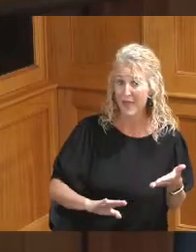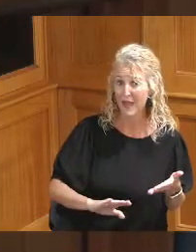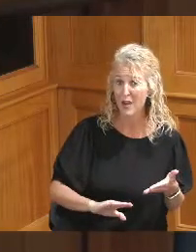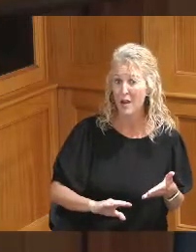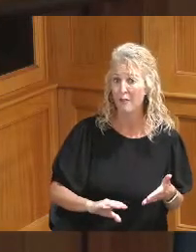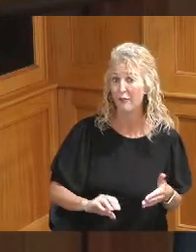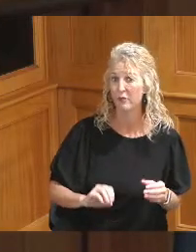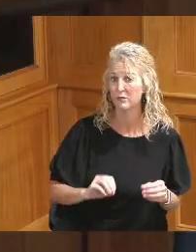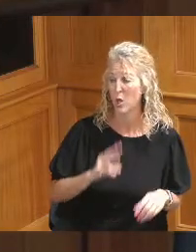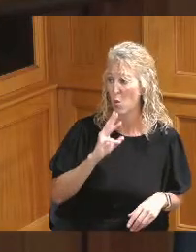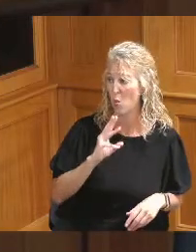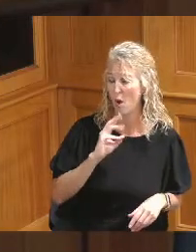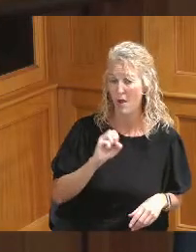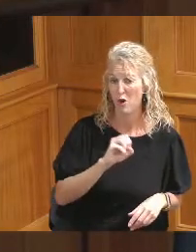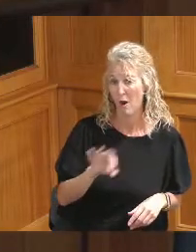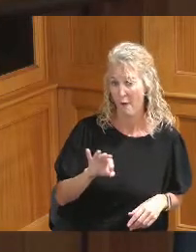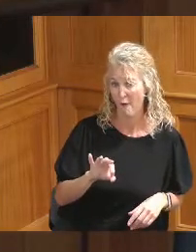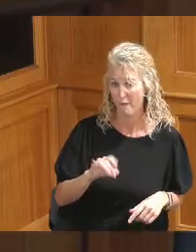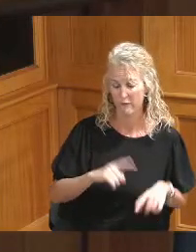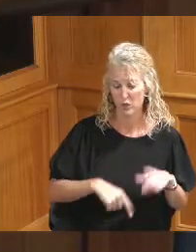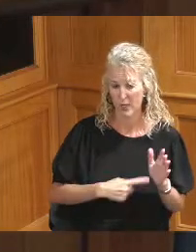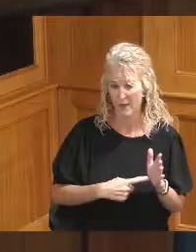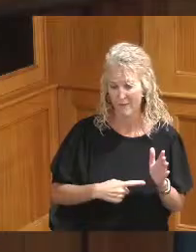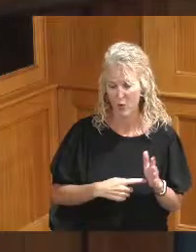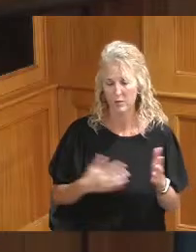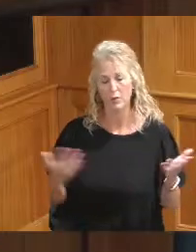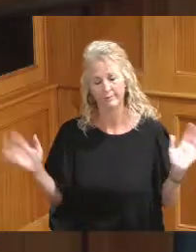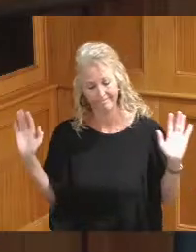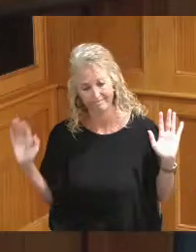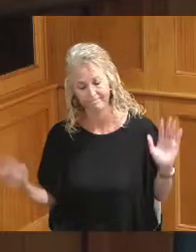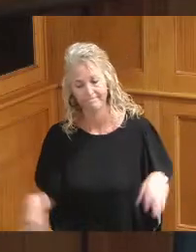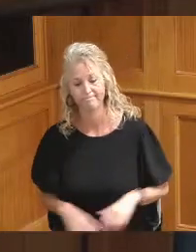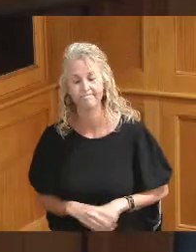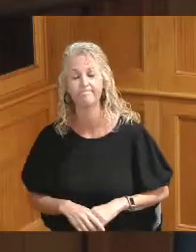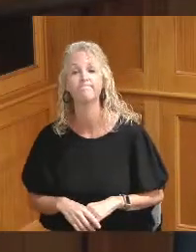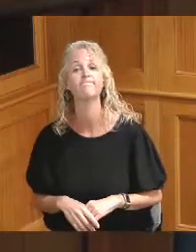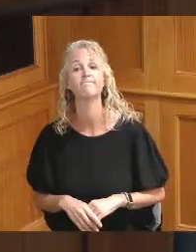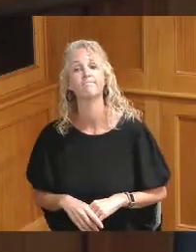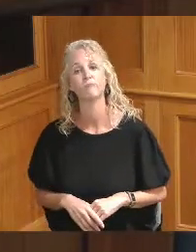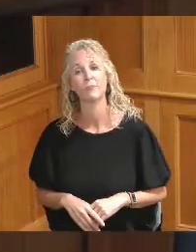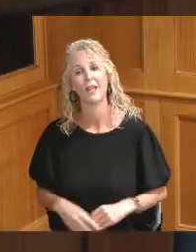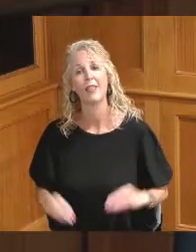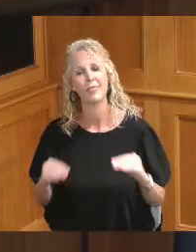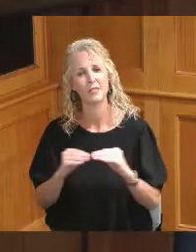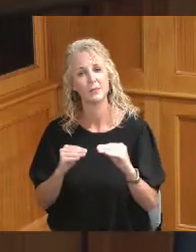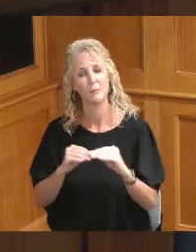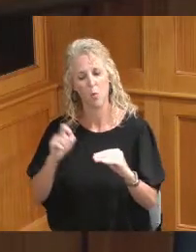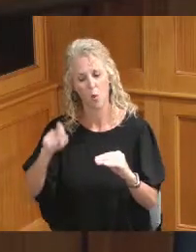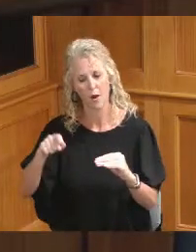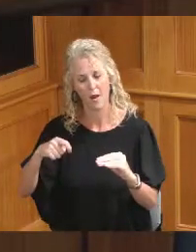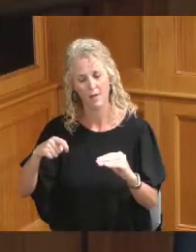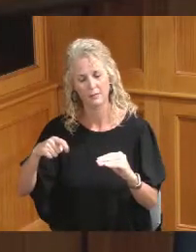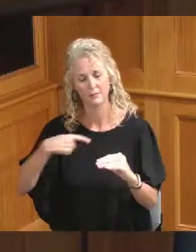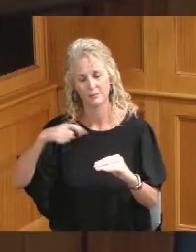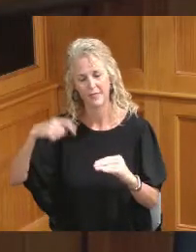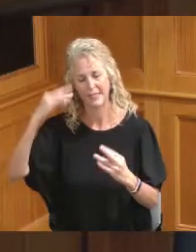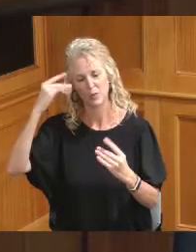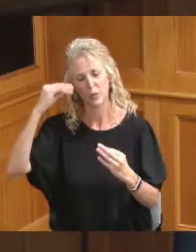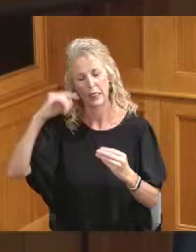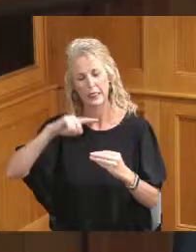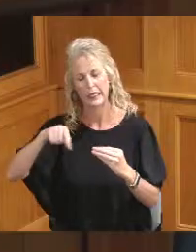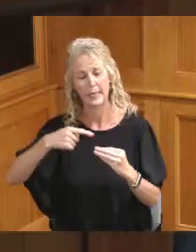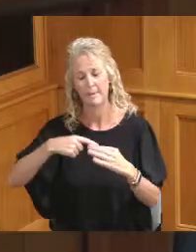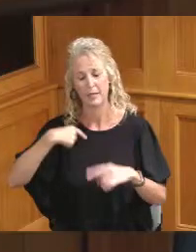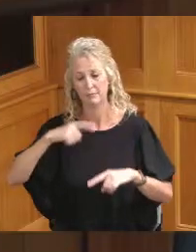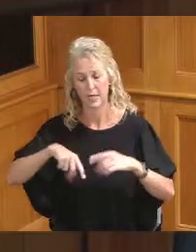with nothing on because she just can't afford it. So there's a lot more I have to consider before moving forward.